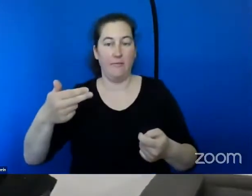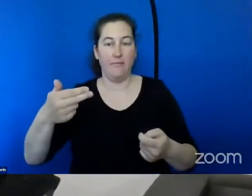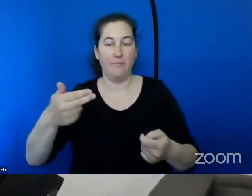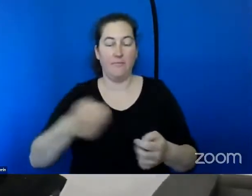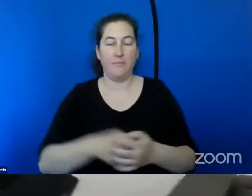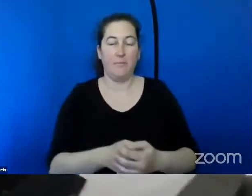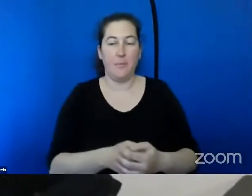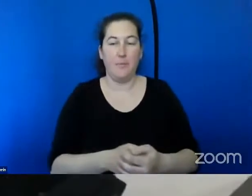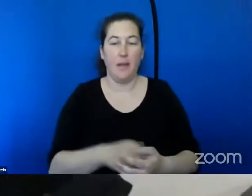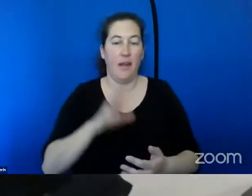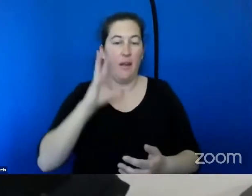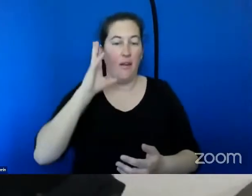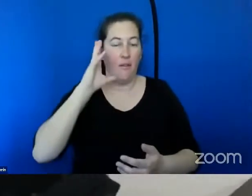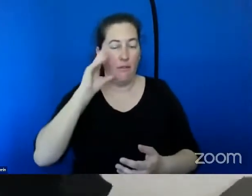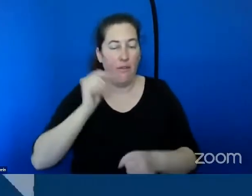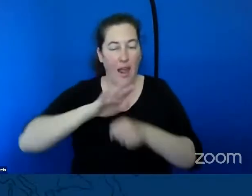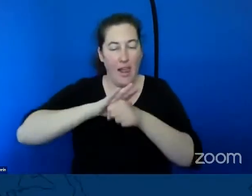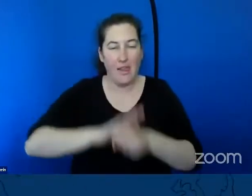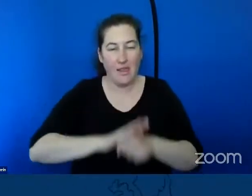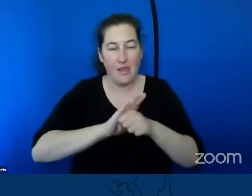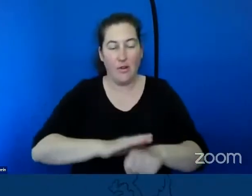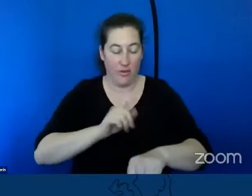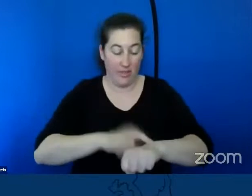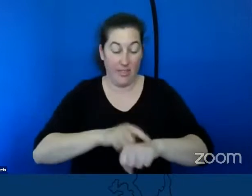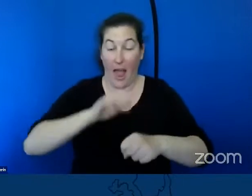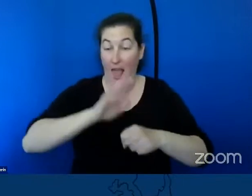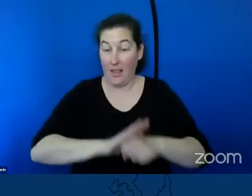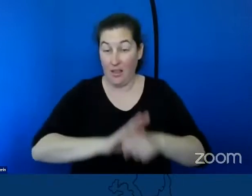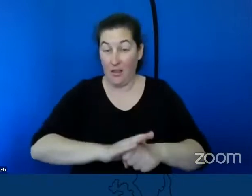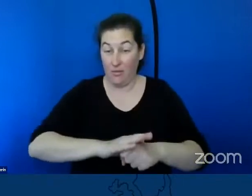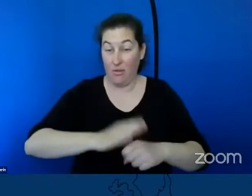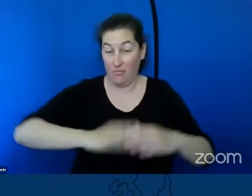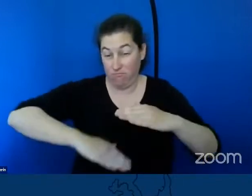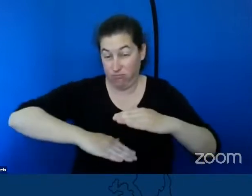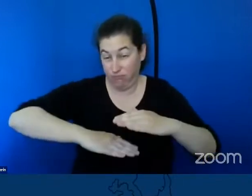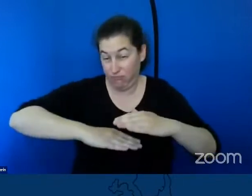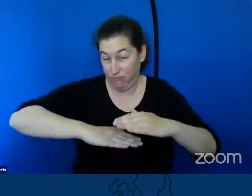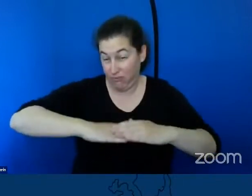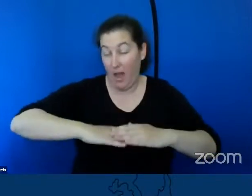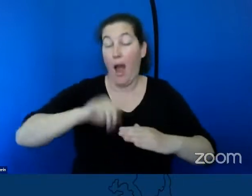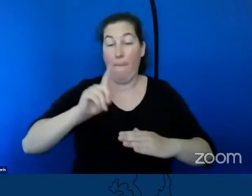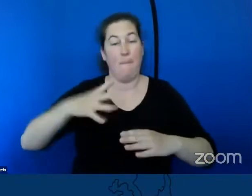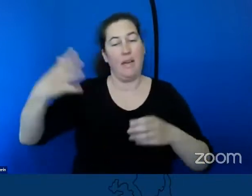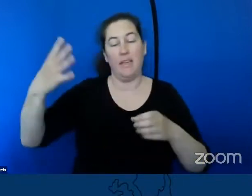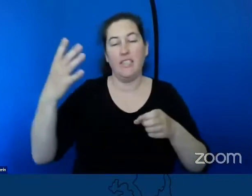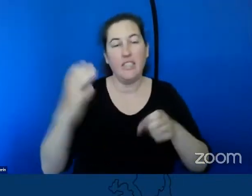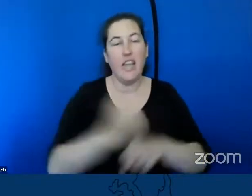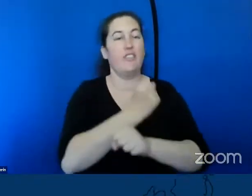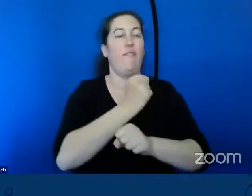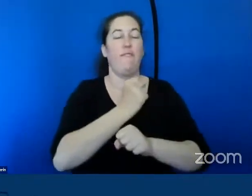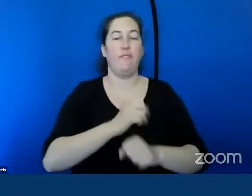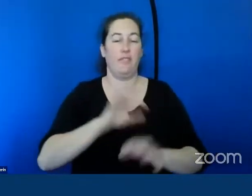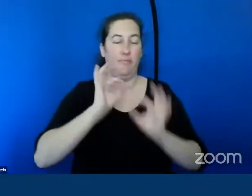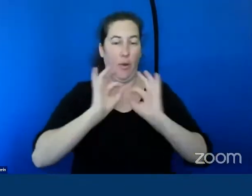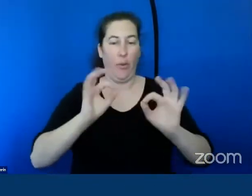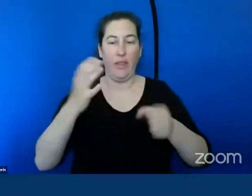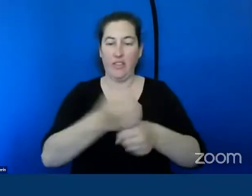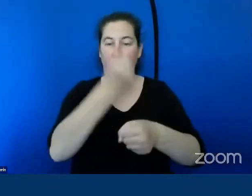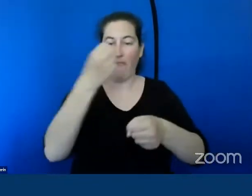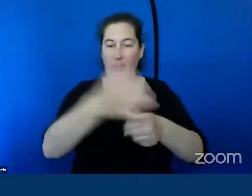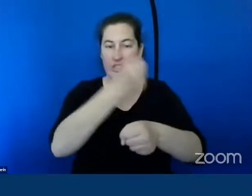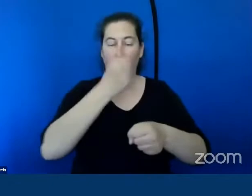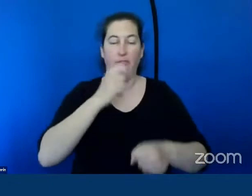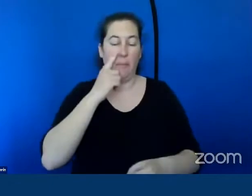great performance. And you see how you need to adapt the prosthesis to the end user, to the pilot. And if you do